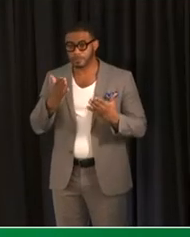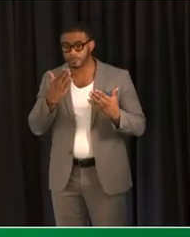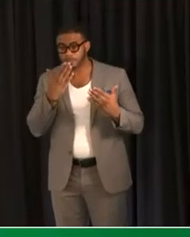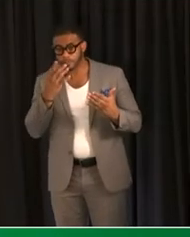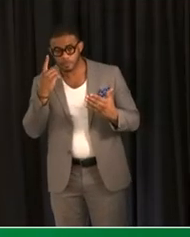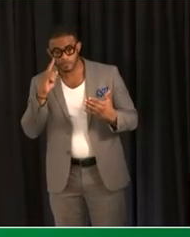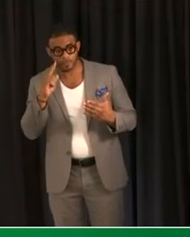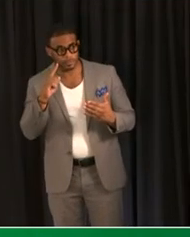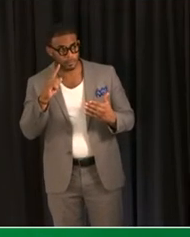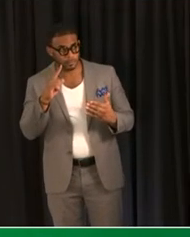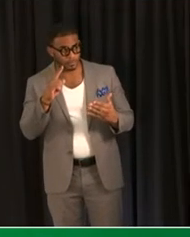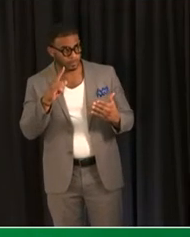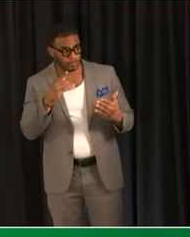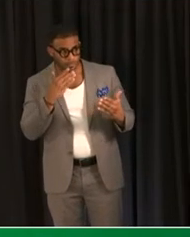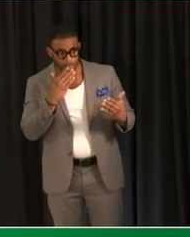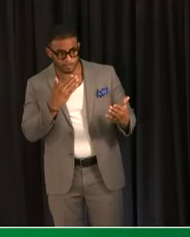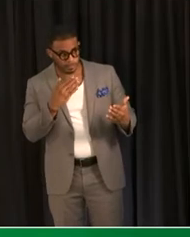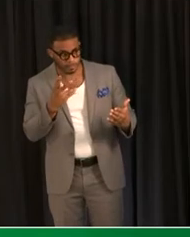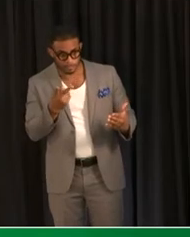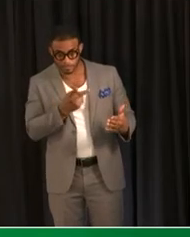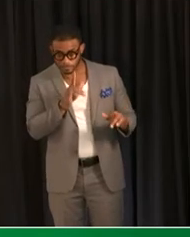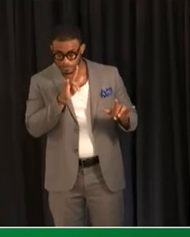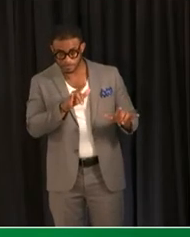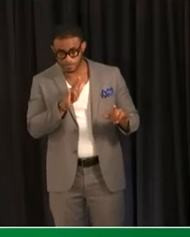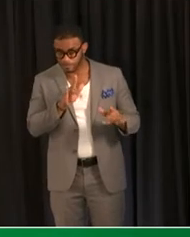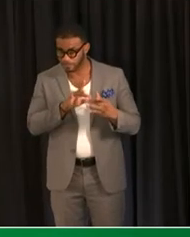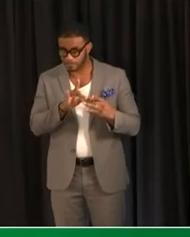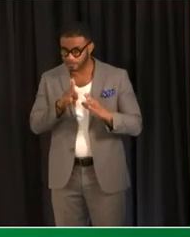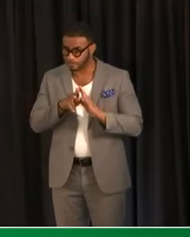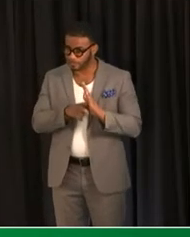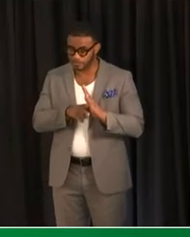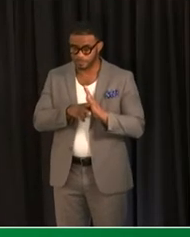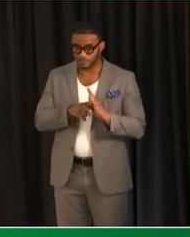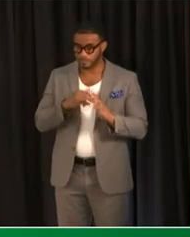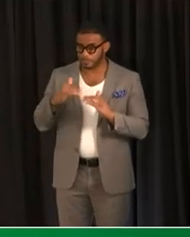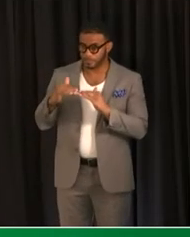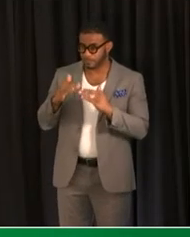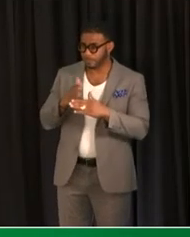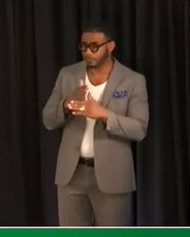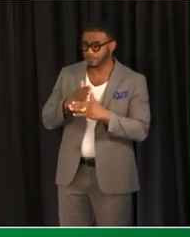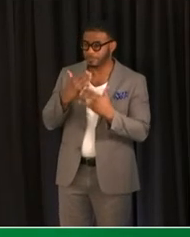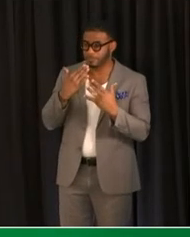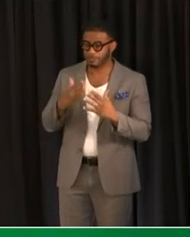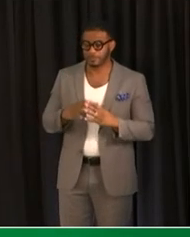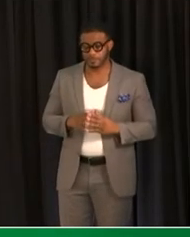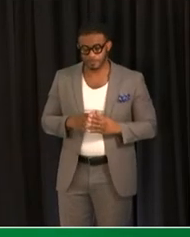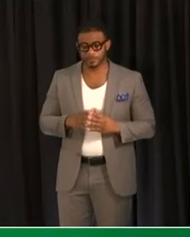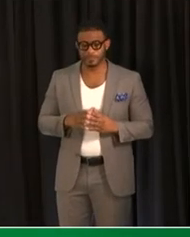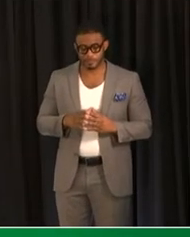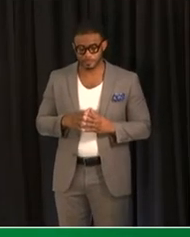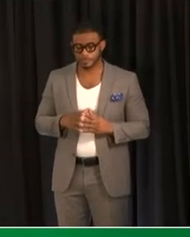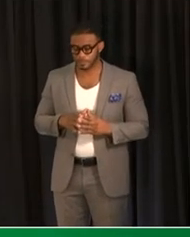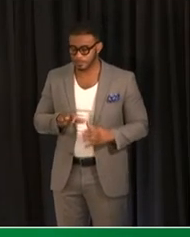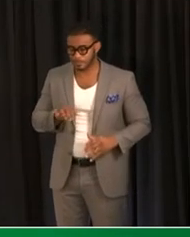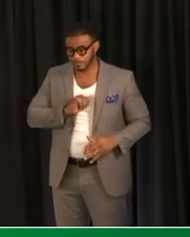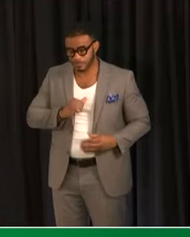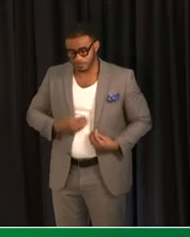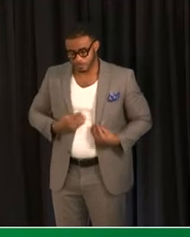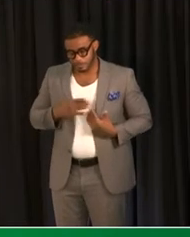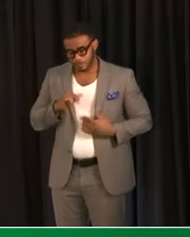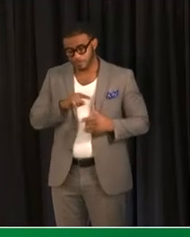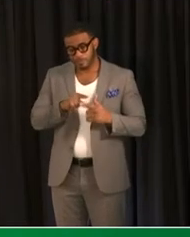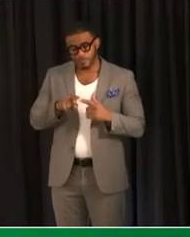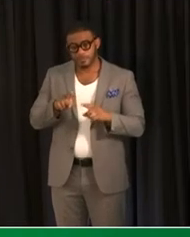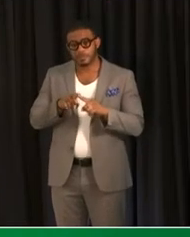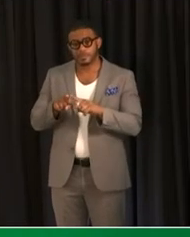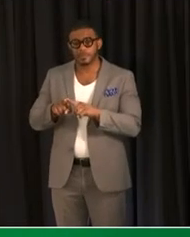Thank you for the question, and I just love the messages and principles that my colleagues shared, and find myself inspired